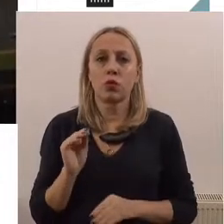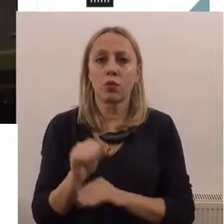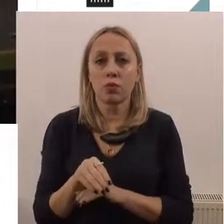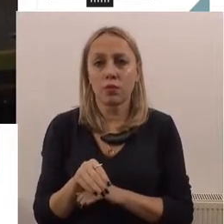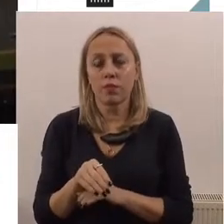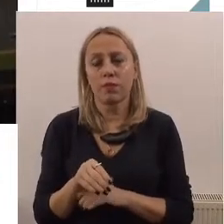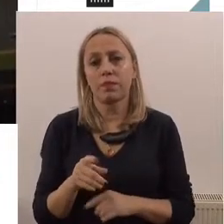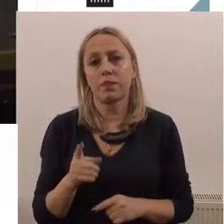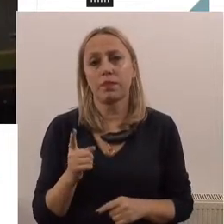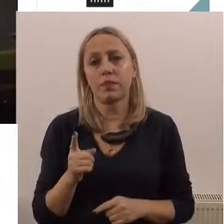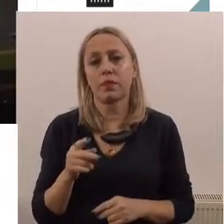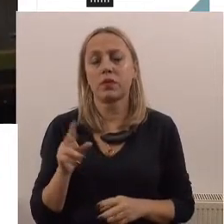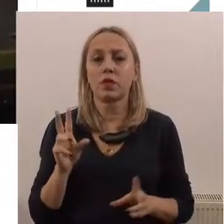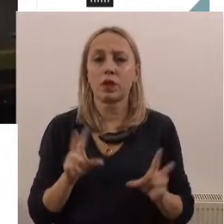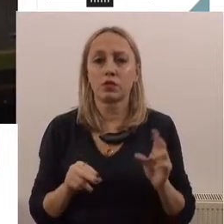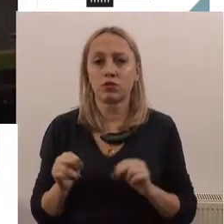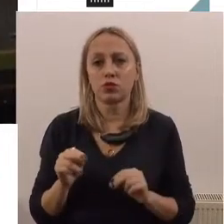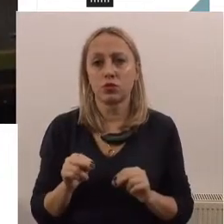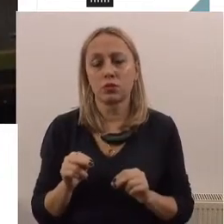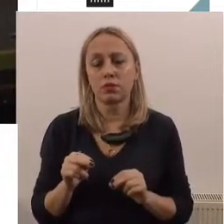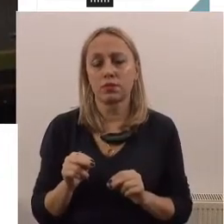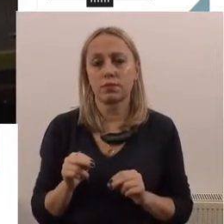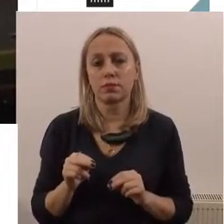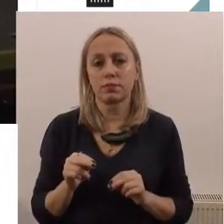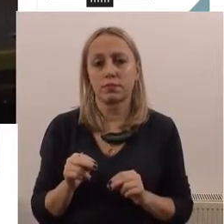And I would also like to